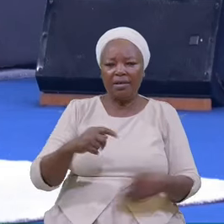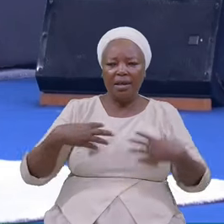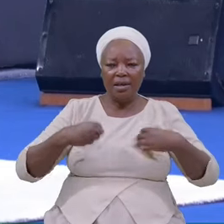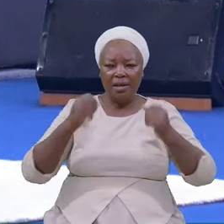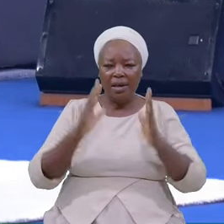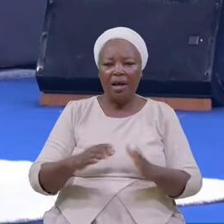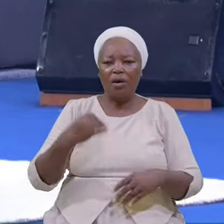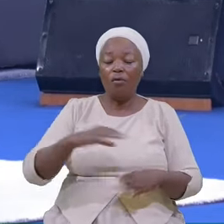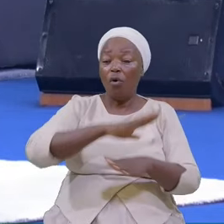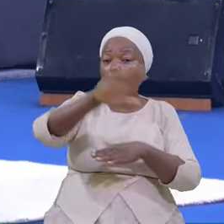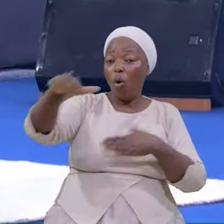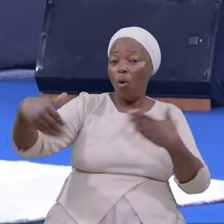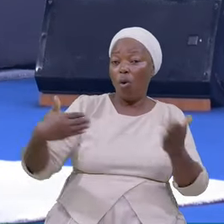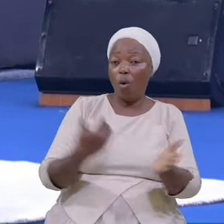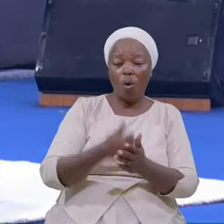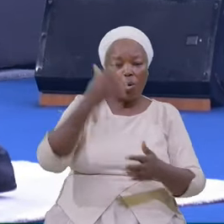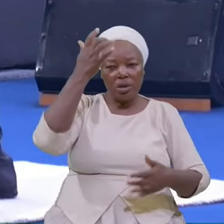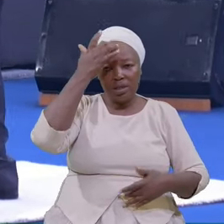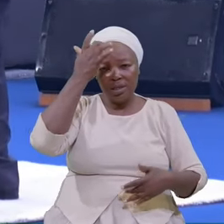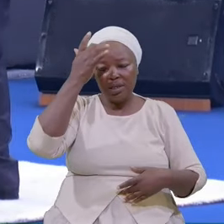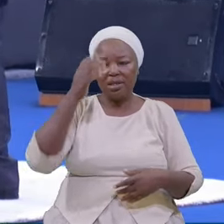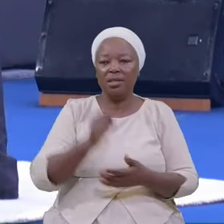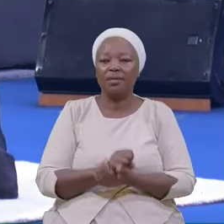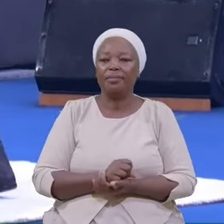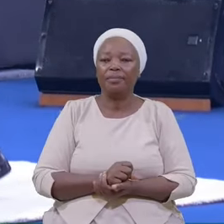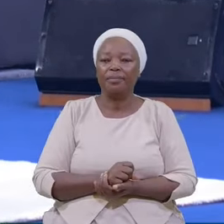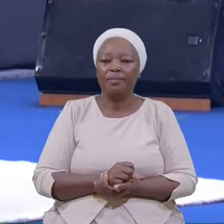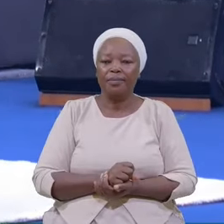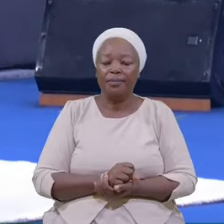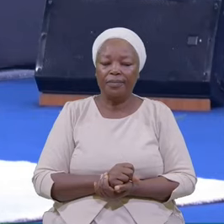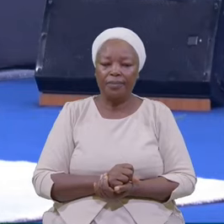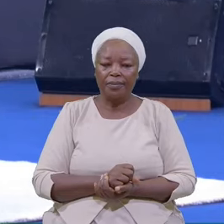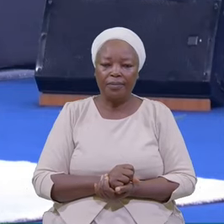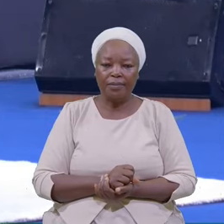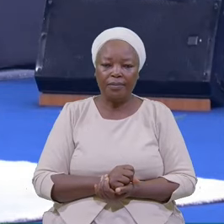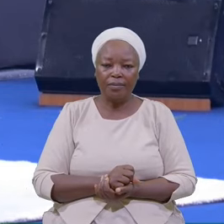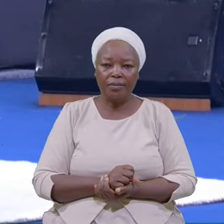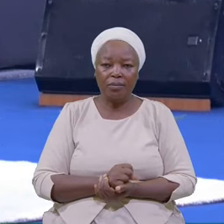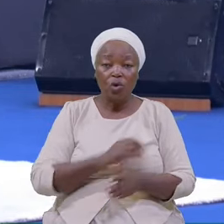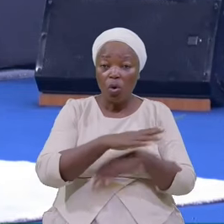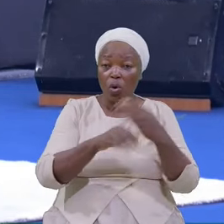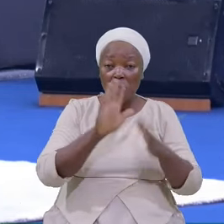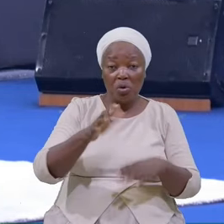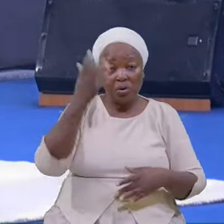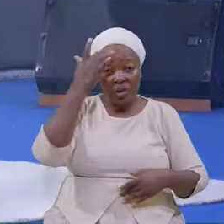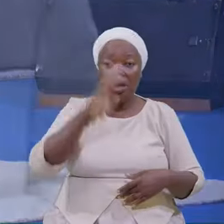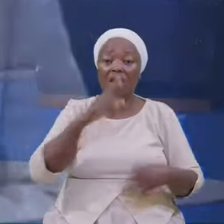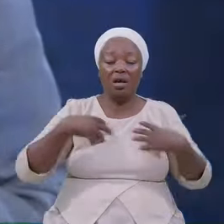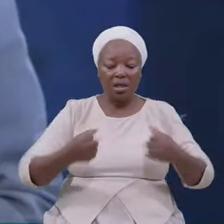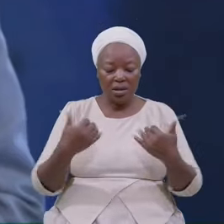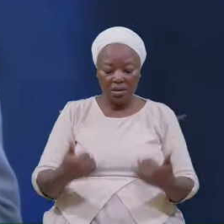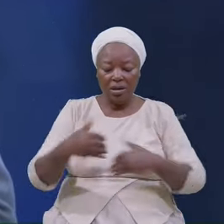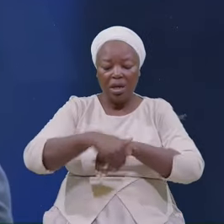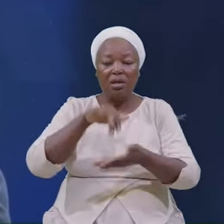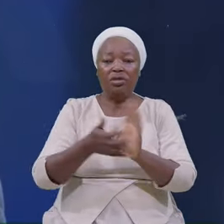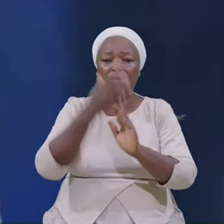all sicknesses. La foi certaine en Christ, le guérisseur de toutes les maladies. All your sicknesses are healed tonight. Toutes vos maladies